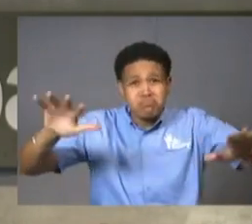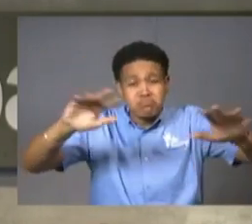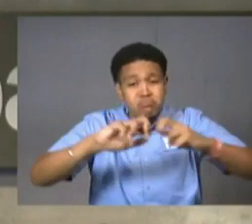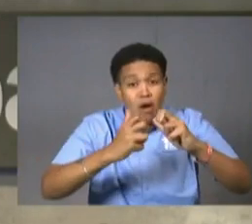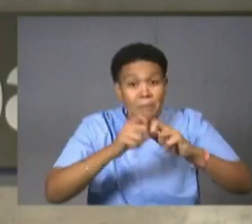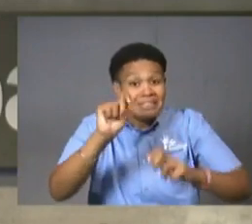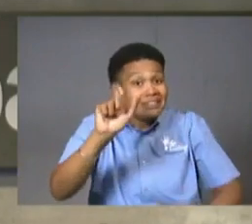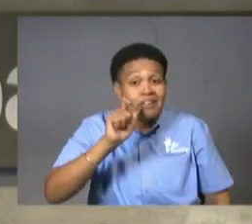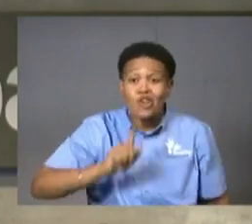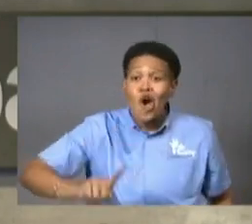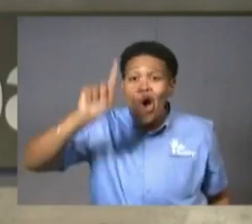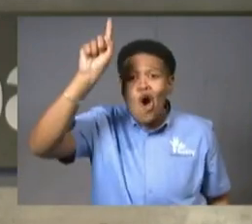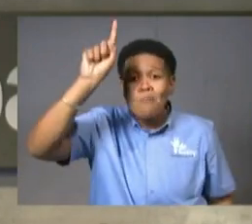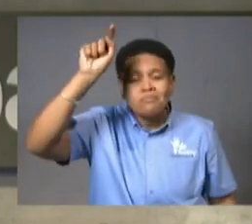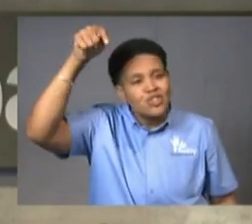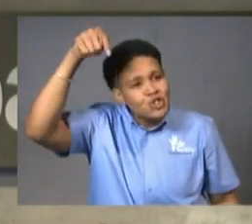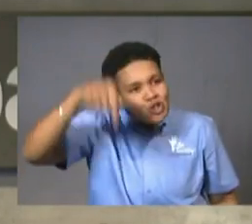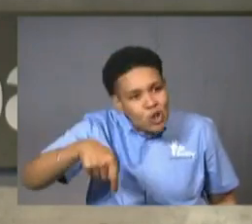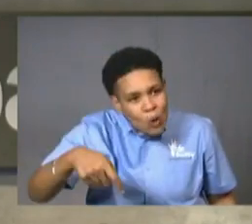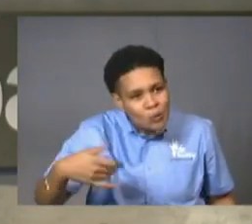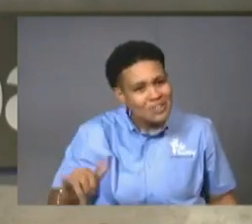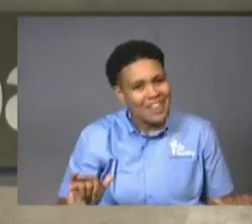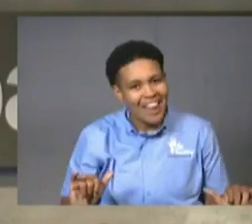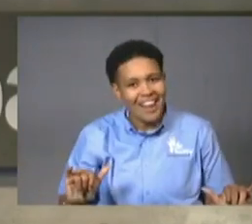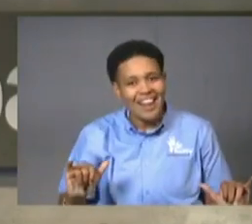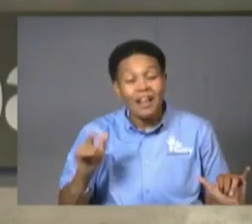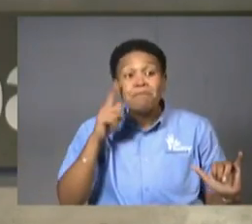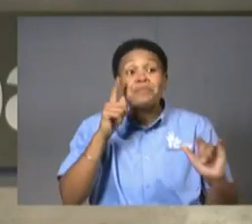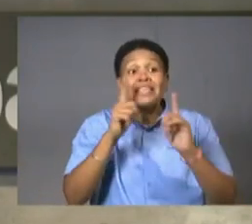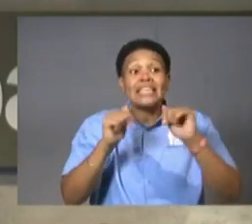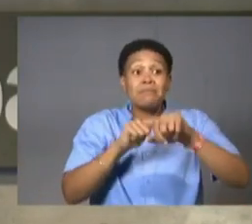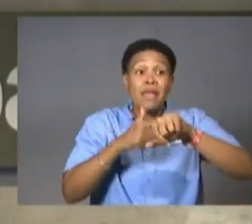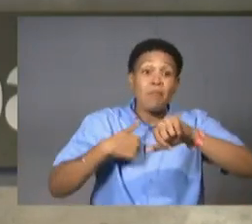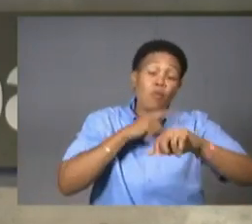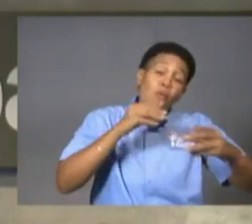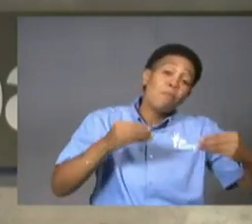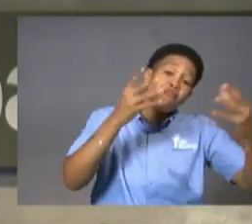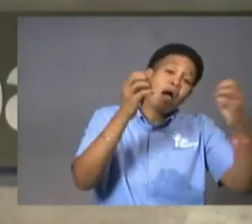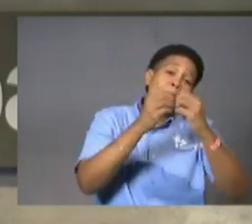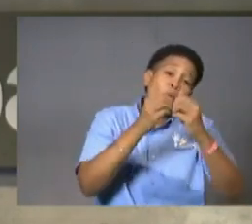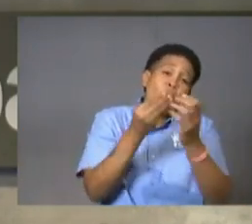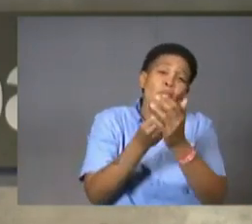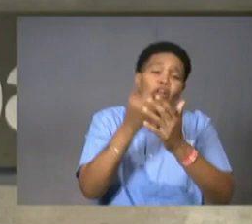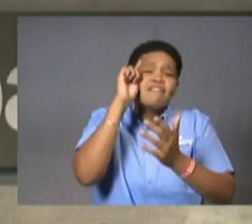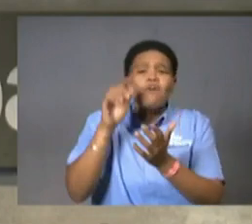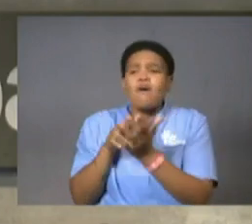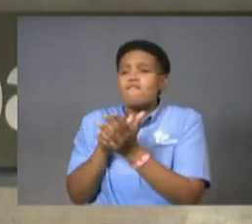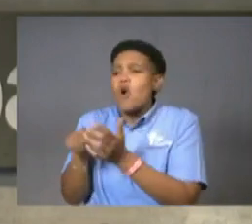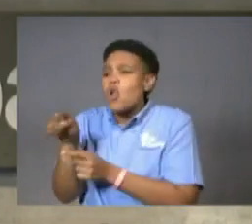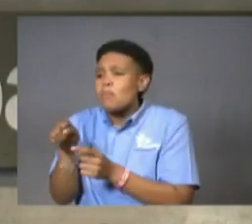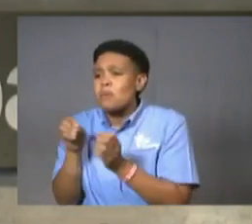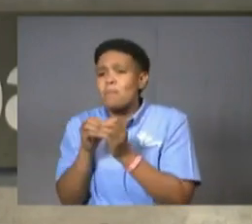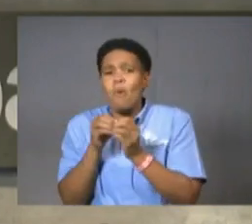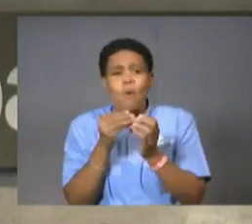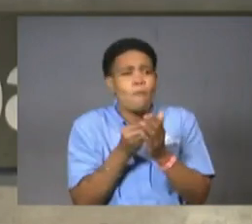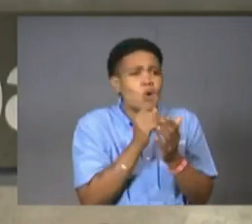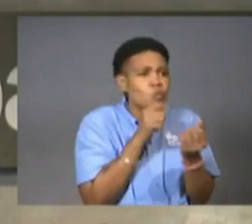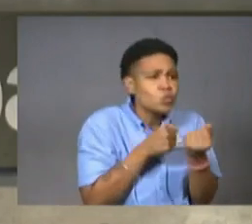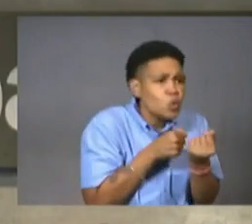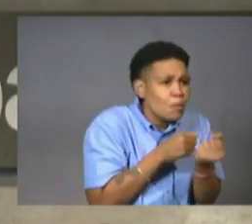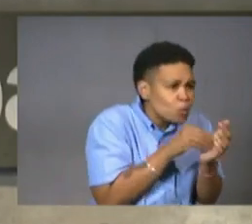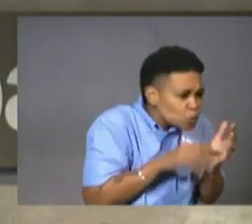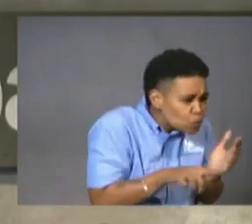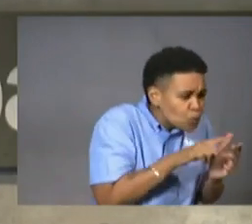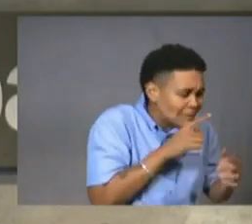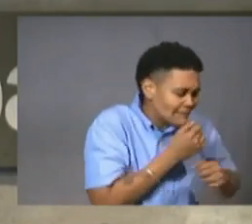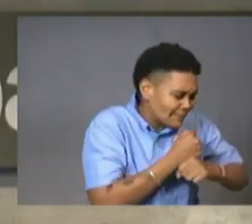down. At the same time, we provided more money for the vulnerable, more money for our students, and more money to strengthen the social